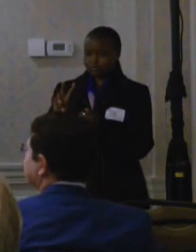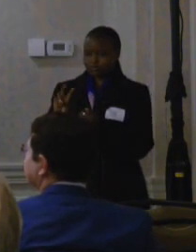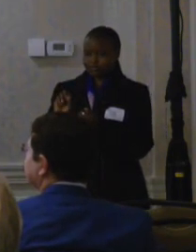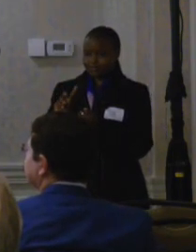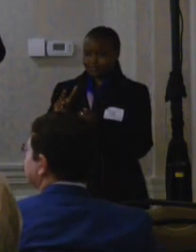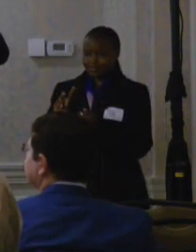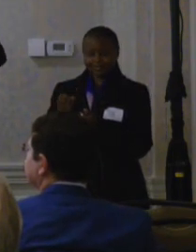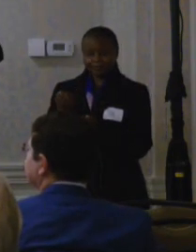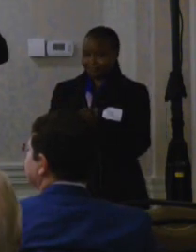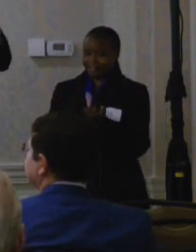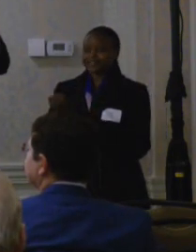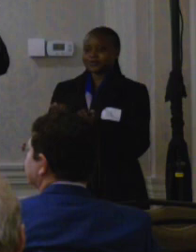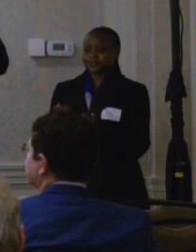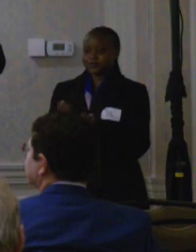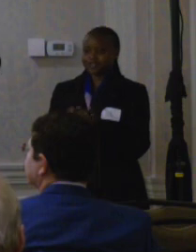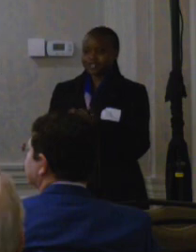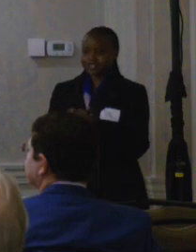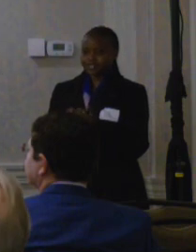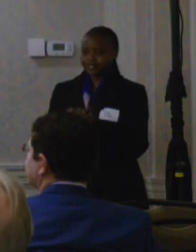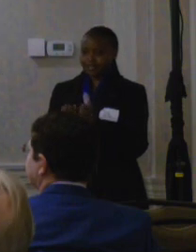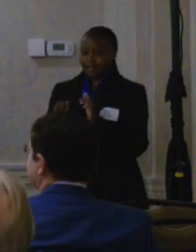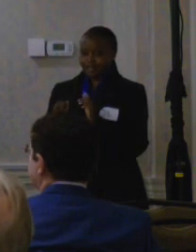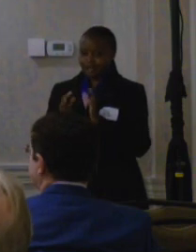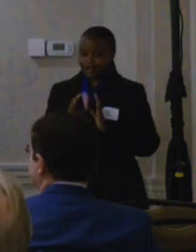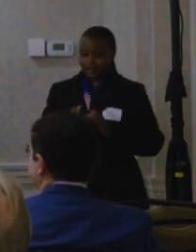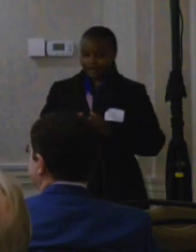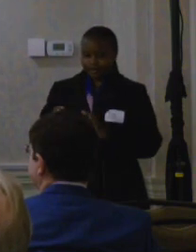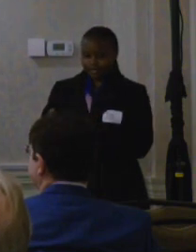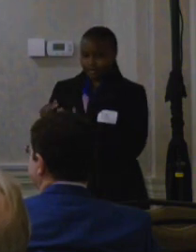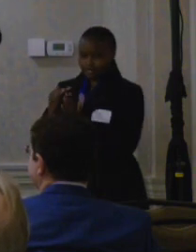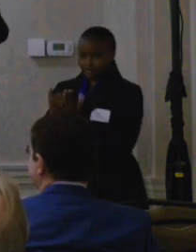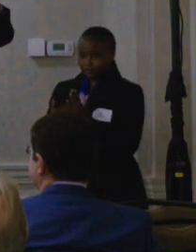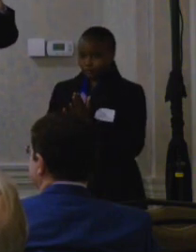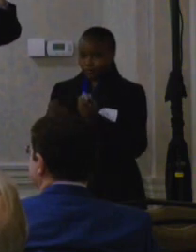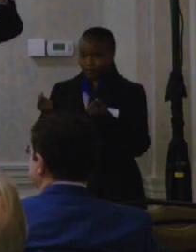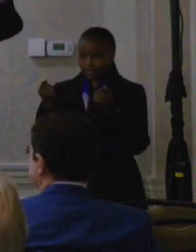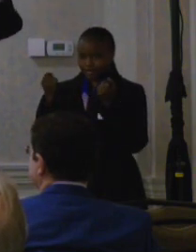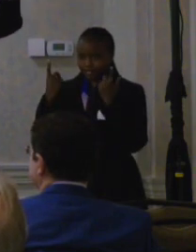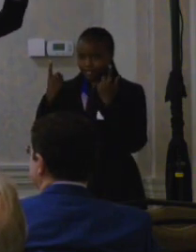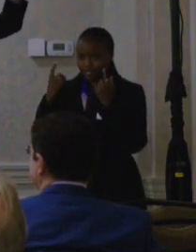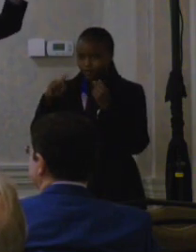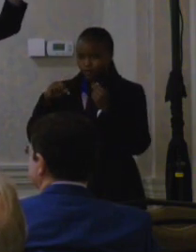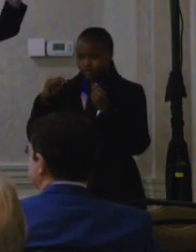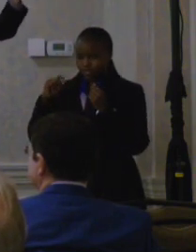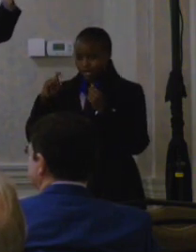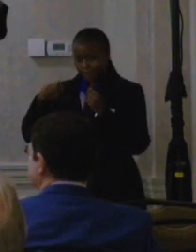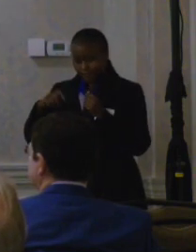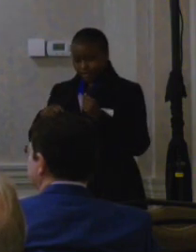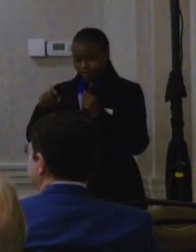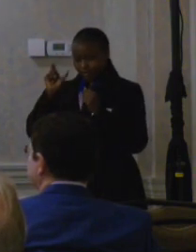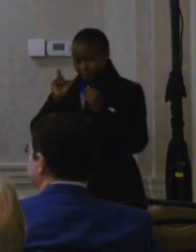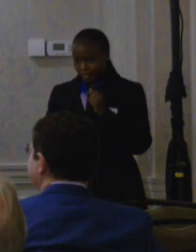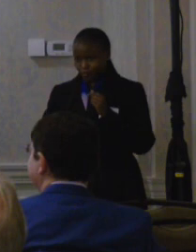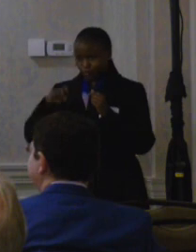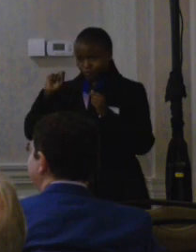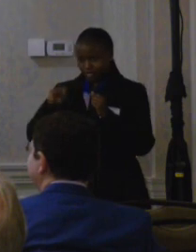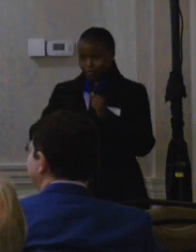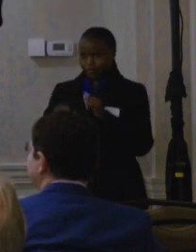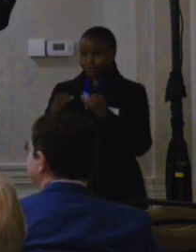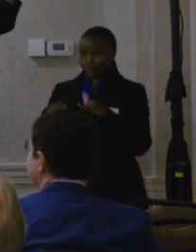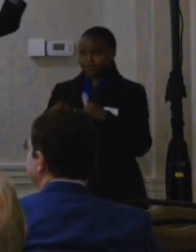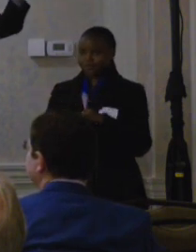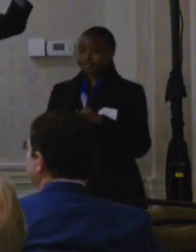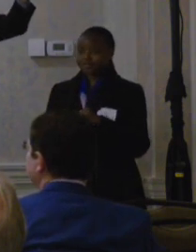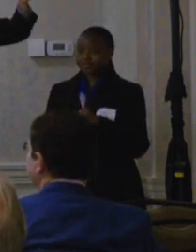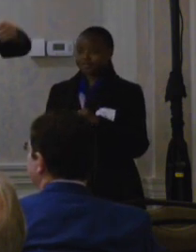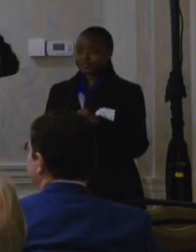right? So descriptive is characterizing the program, which is still quite useful. Understanding what someone was able to implement, what some of the challenges in implementation were,